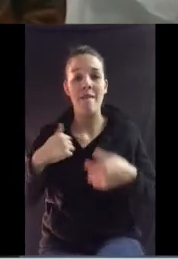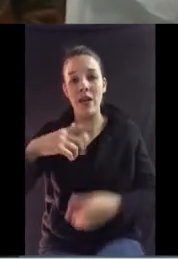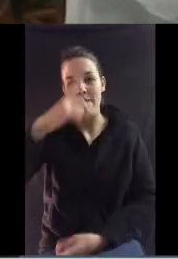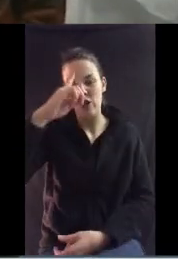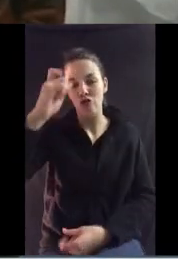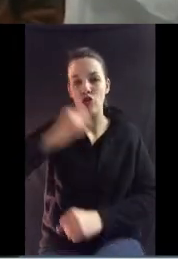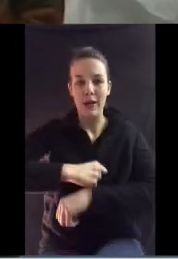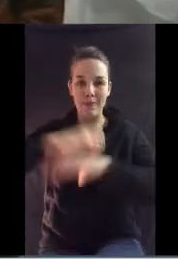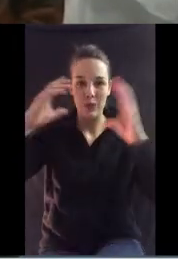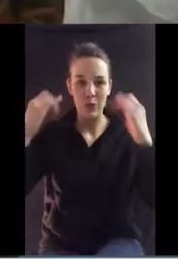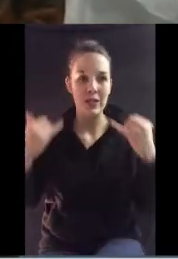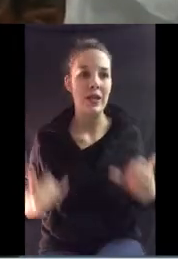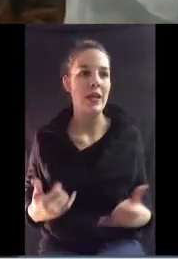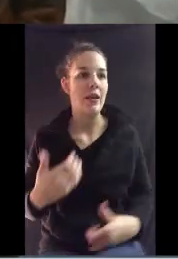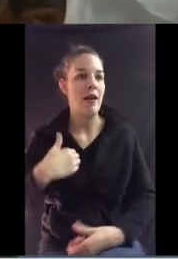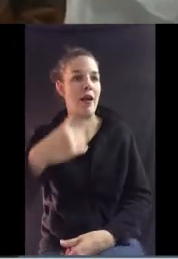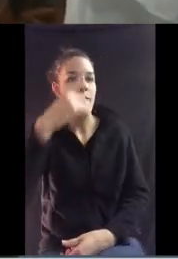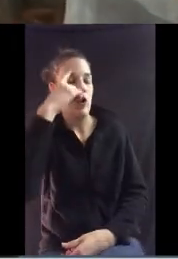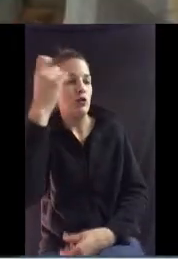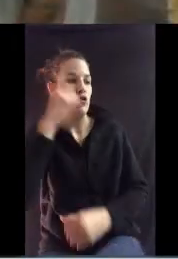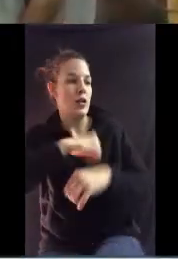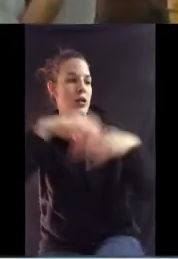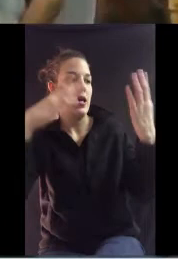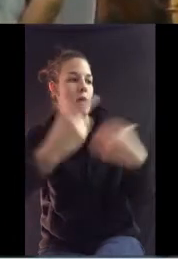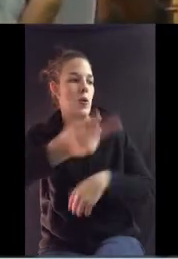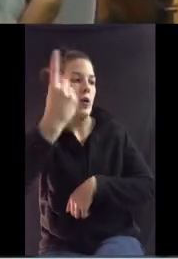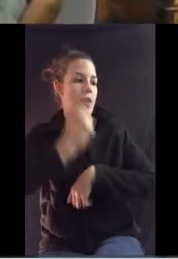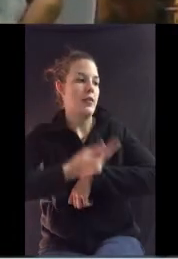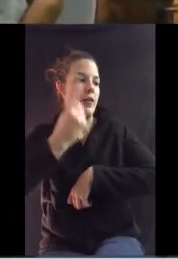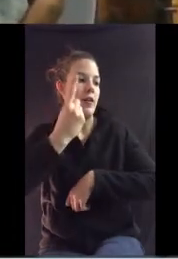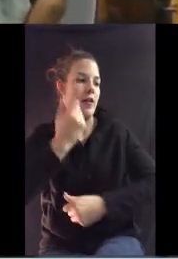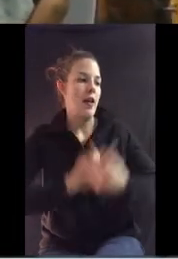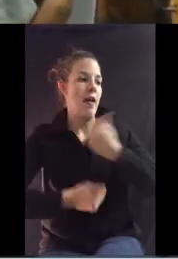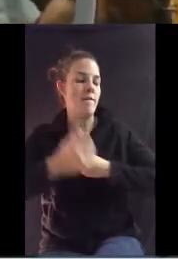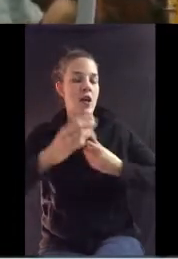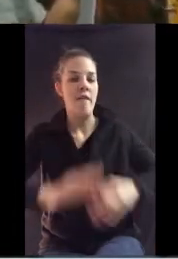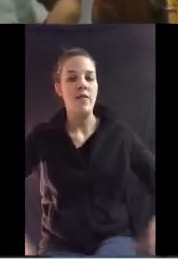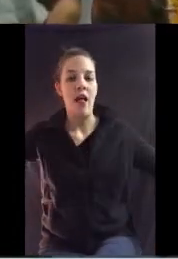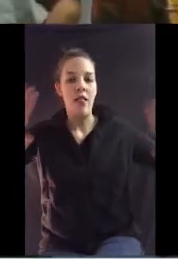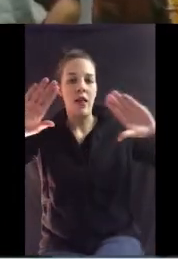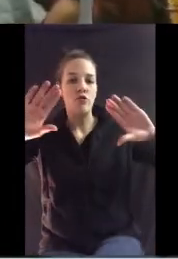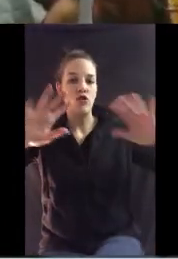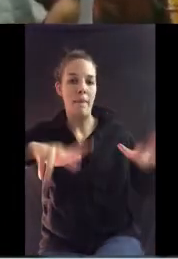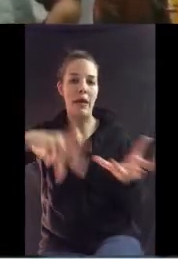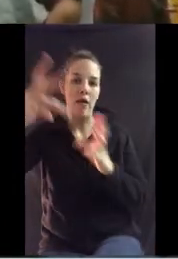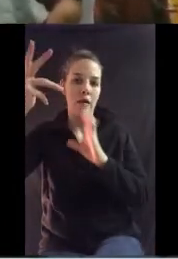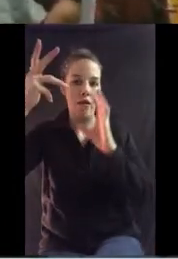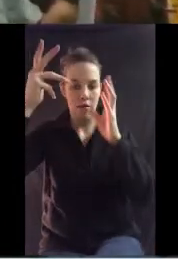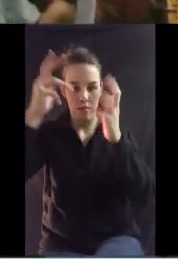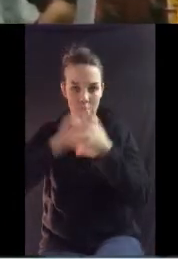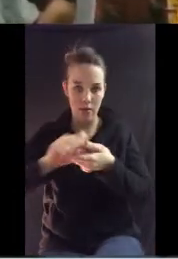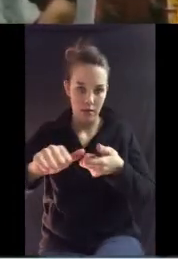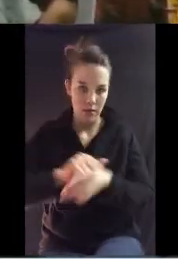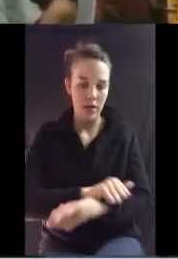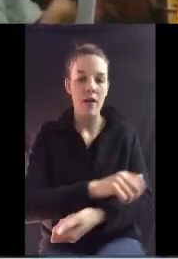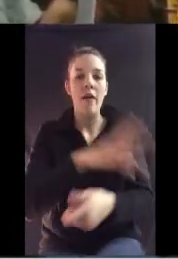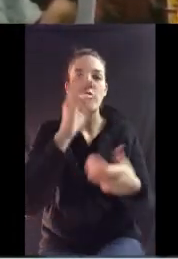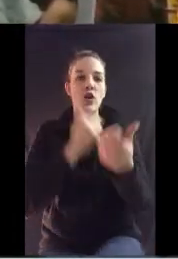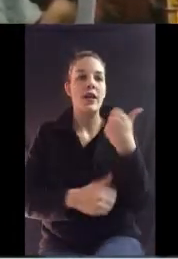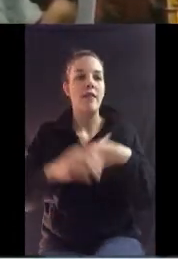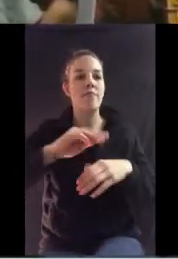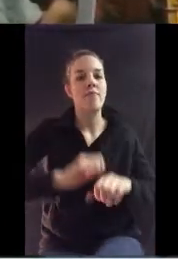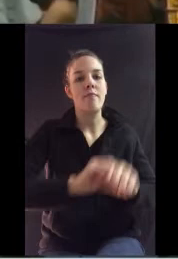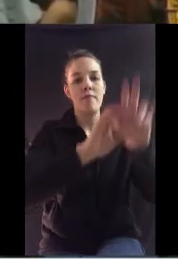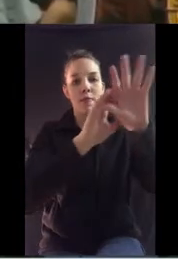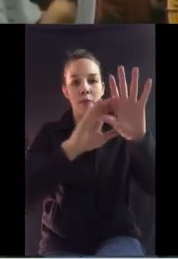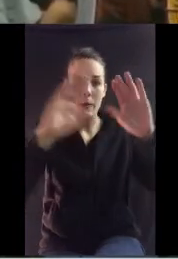and brothers. I have a dream today. I have a dream that one day every valley shall be exalted.